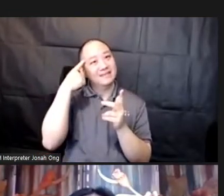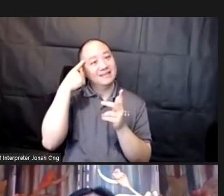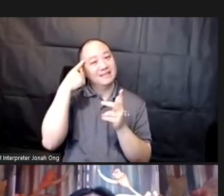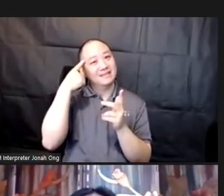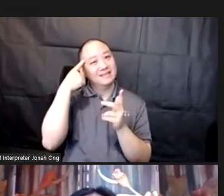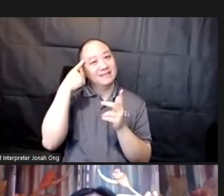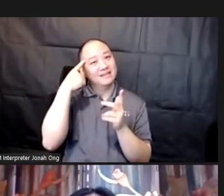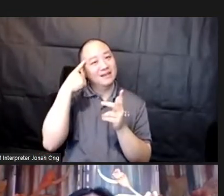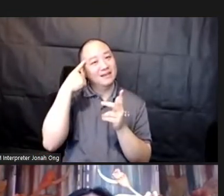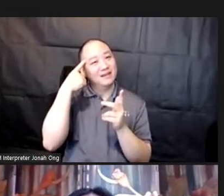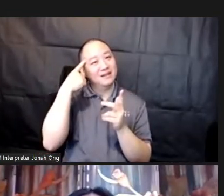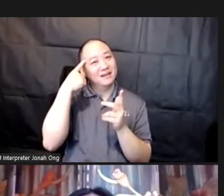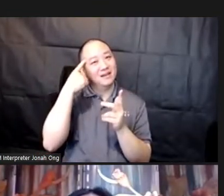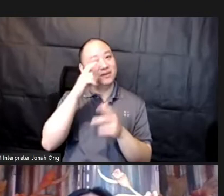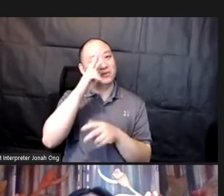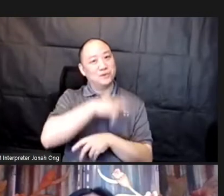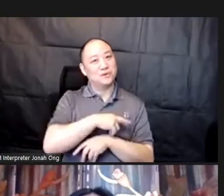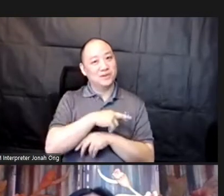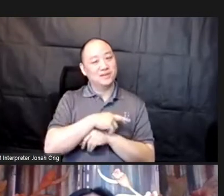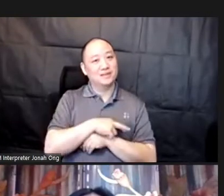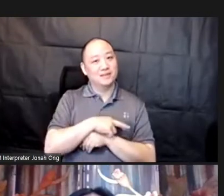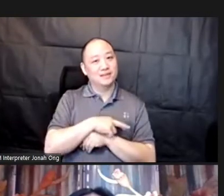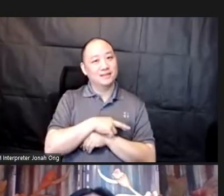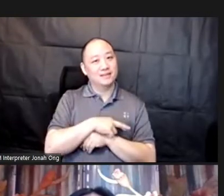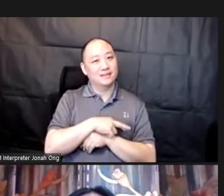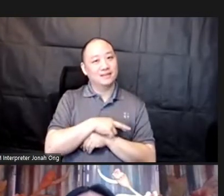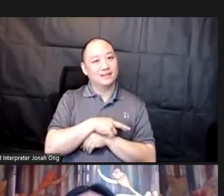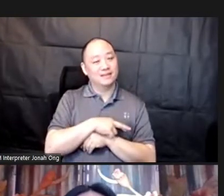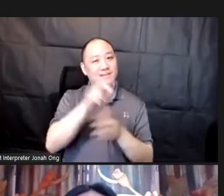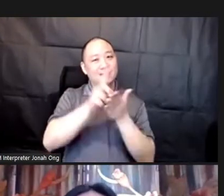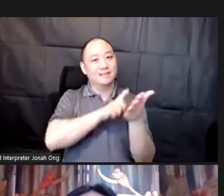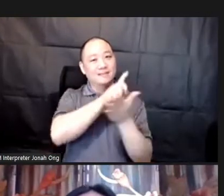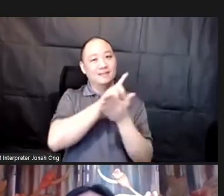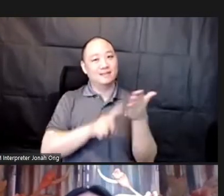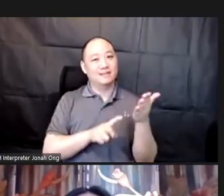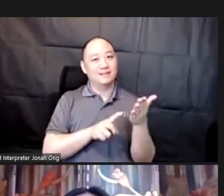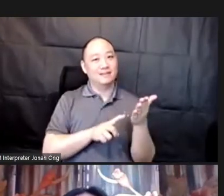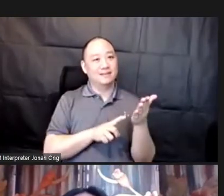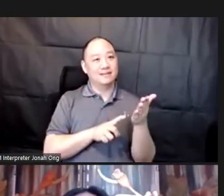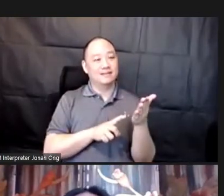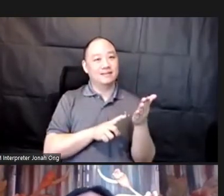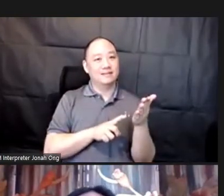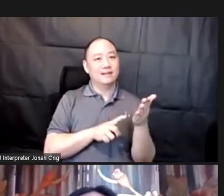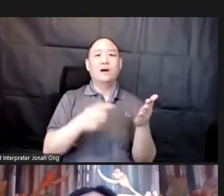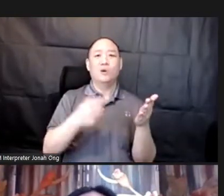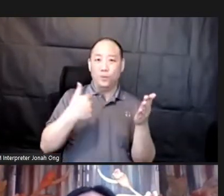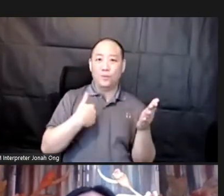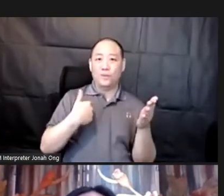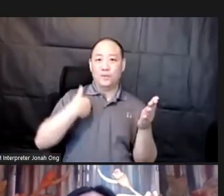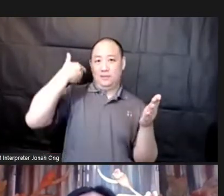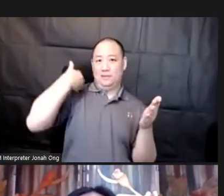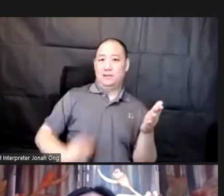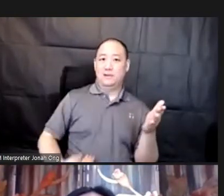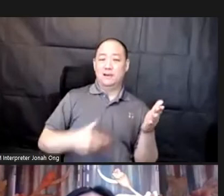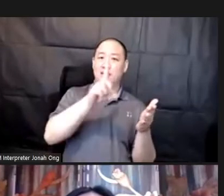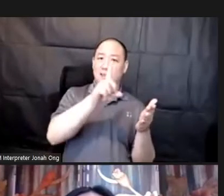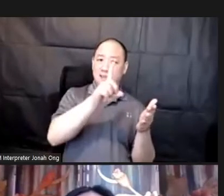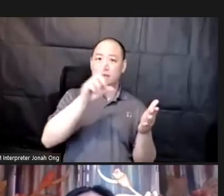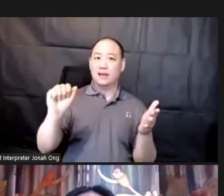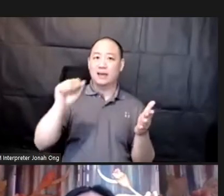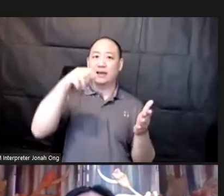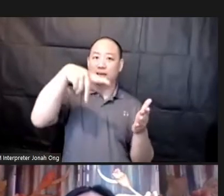quite offensive, because we are disabled and non-disabled. Because